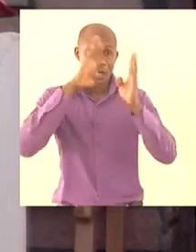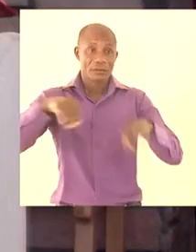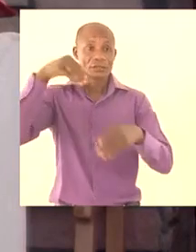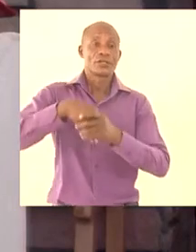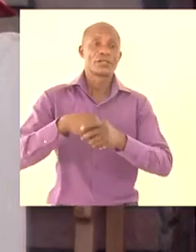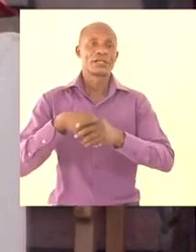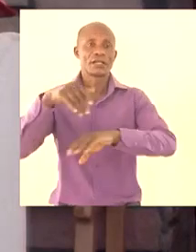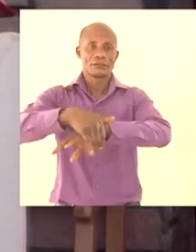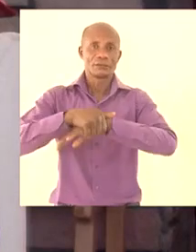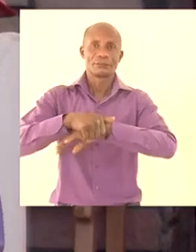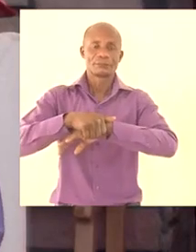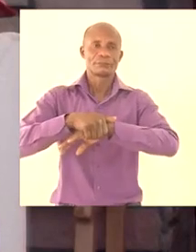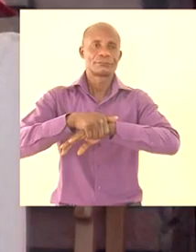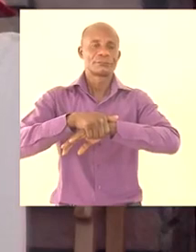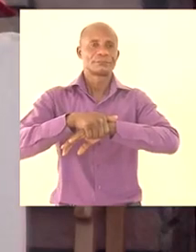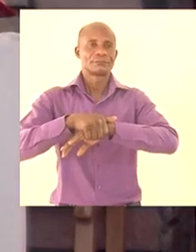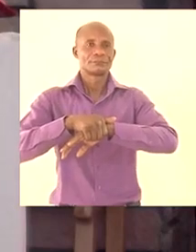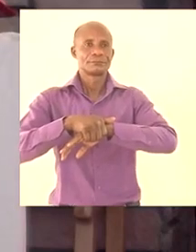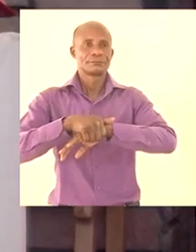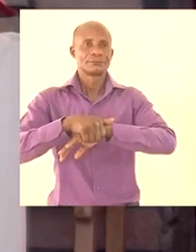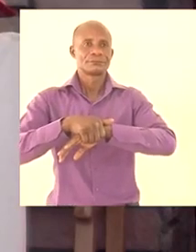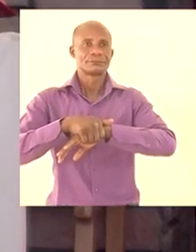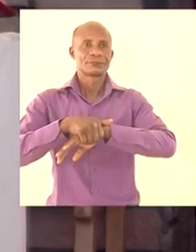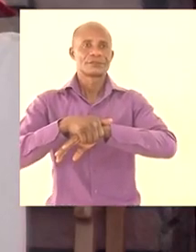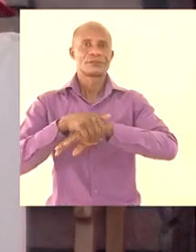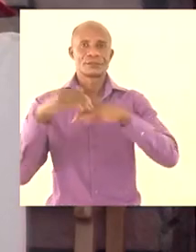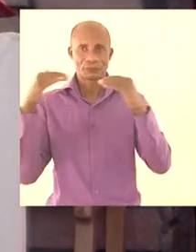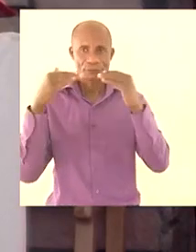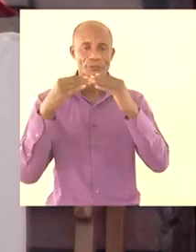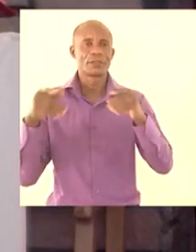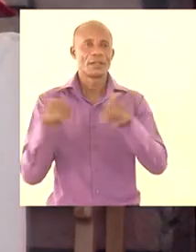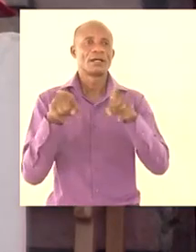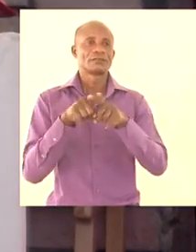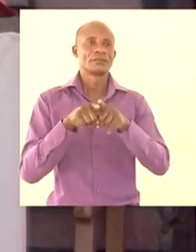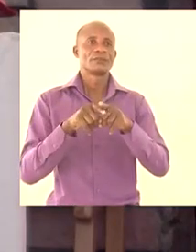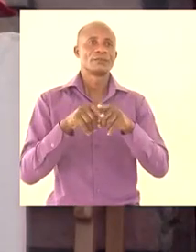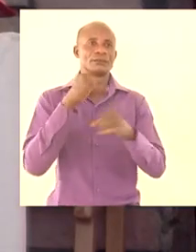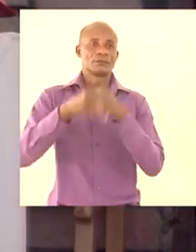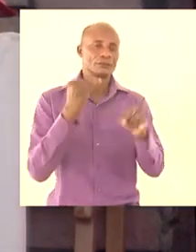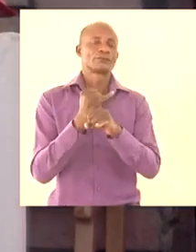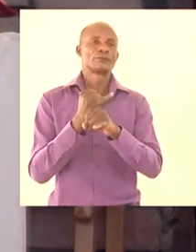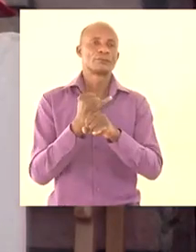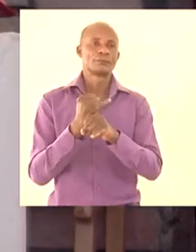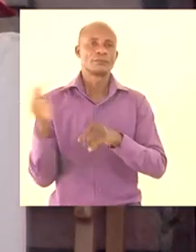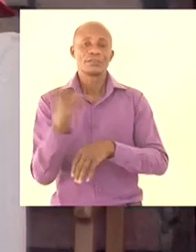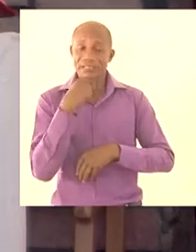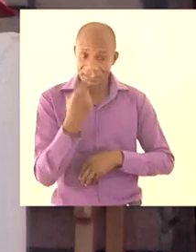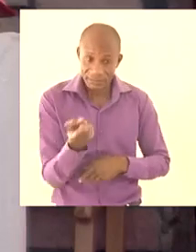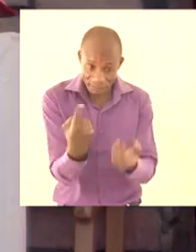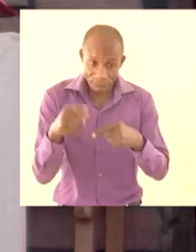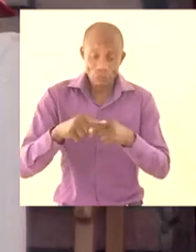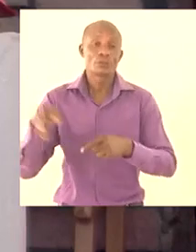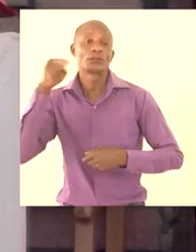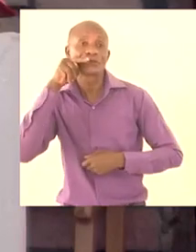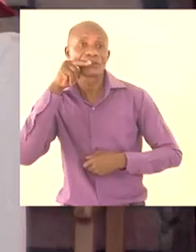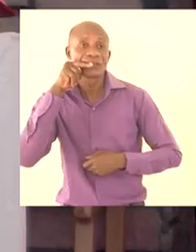London, Chatham House is equivalent of our Nigerian Institute of International Affairs, and they have a lot of researchers there. They said they came to